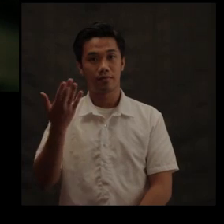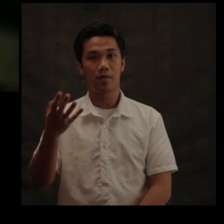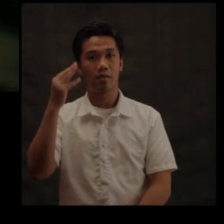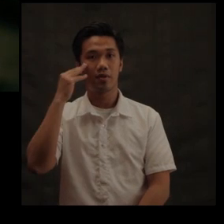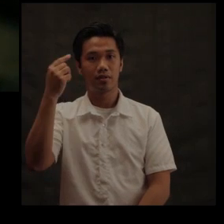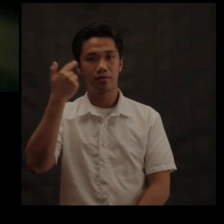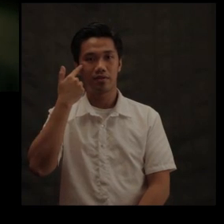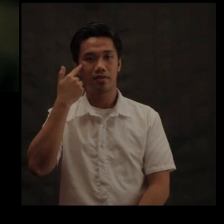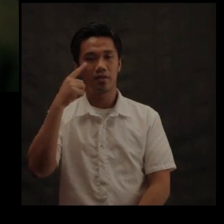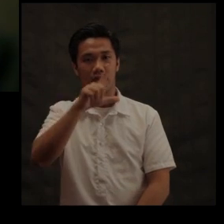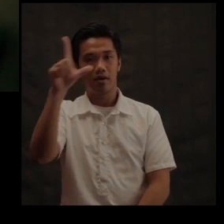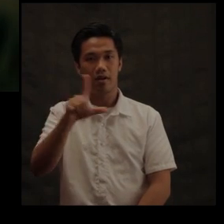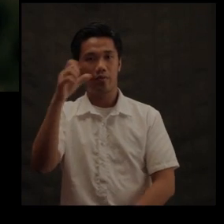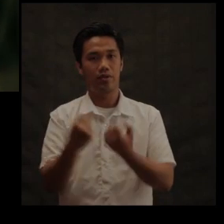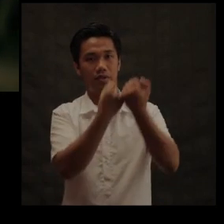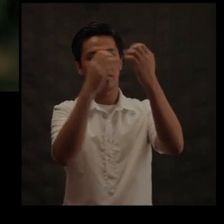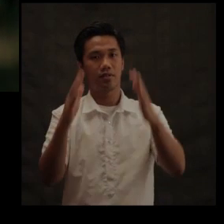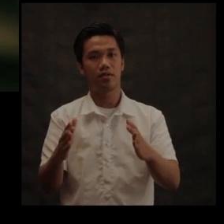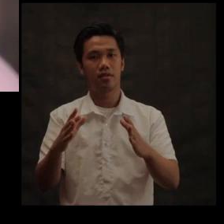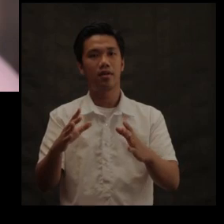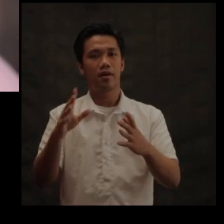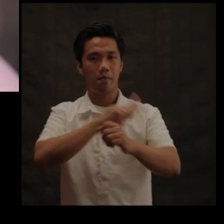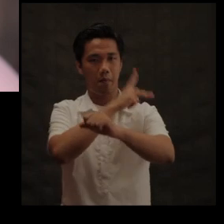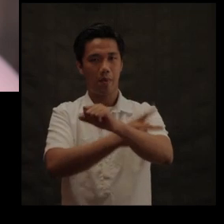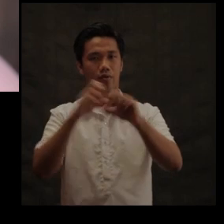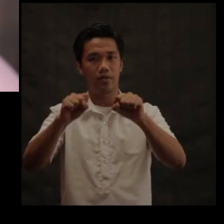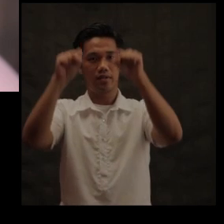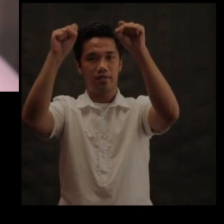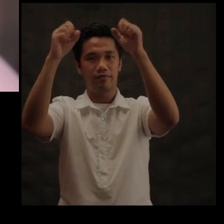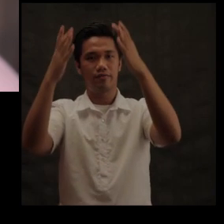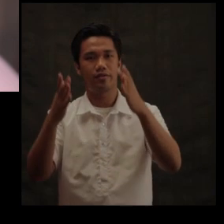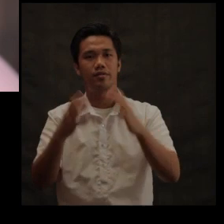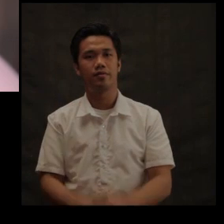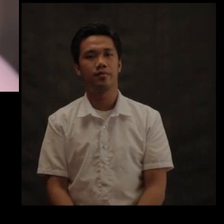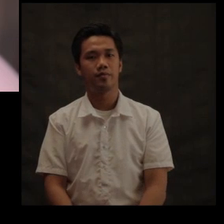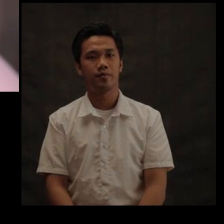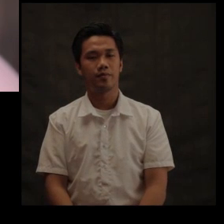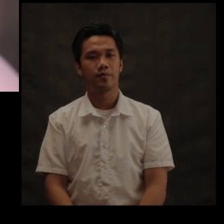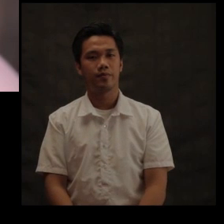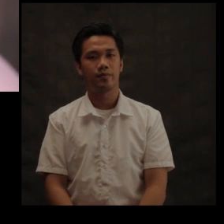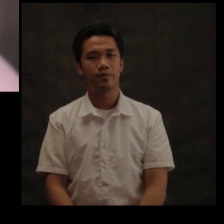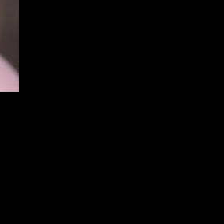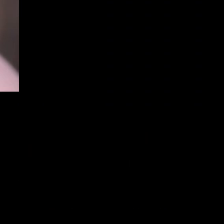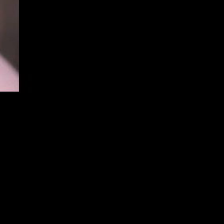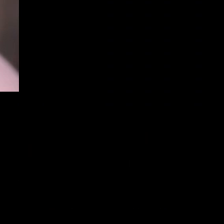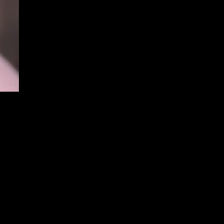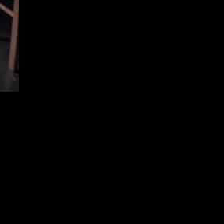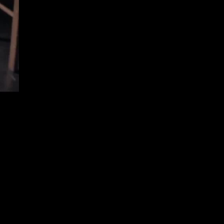This is Magiting Gonzalez, a library assistant and office aide. He has won over 30 gold medals in